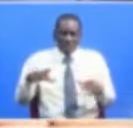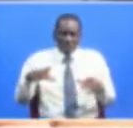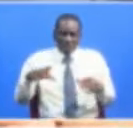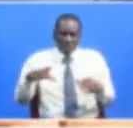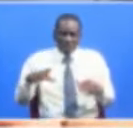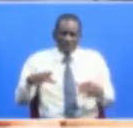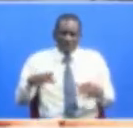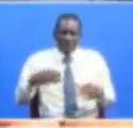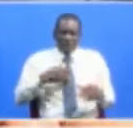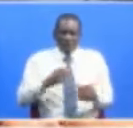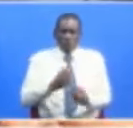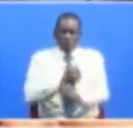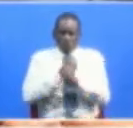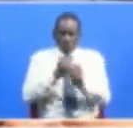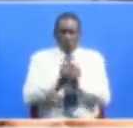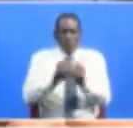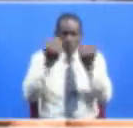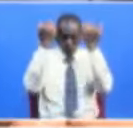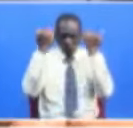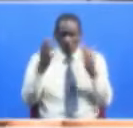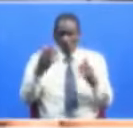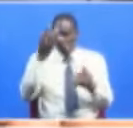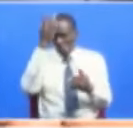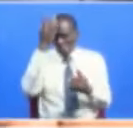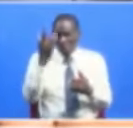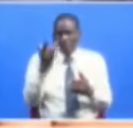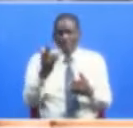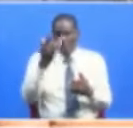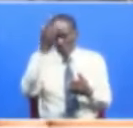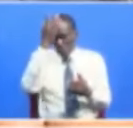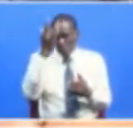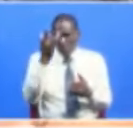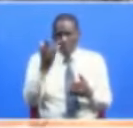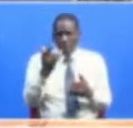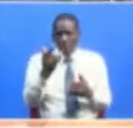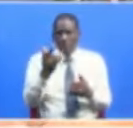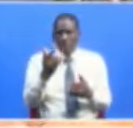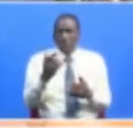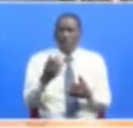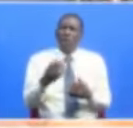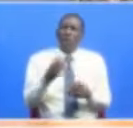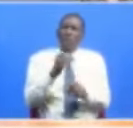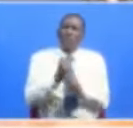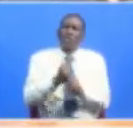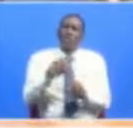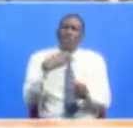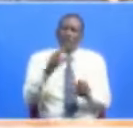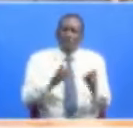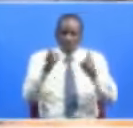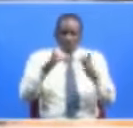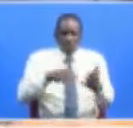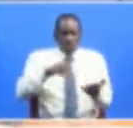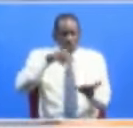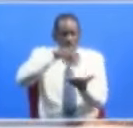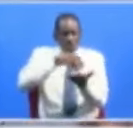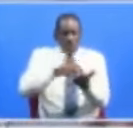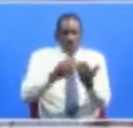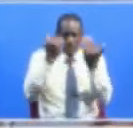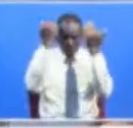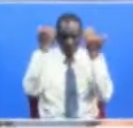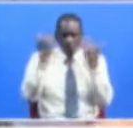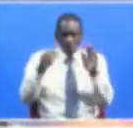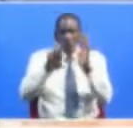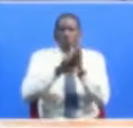in the judicial system, then why did they take or instigate the directors to be charged in the court of law? And it is the same court which